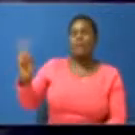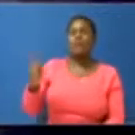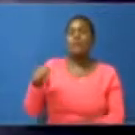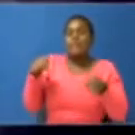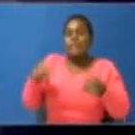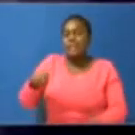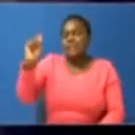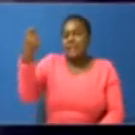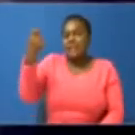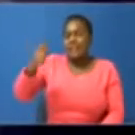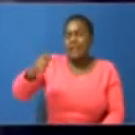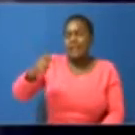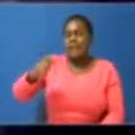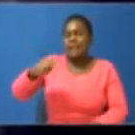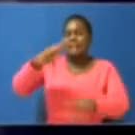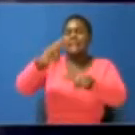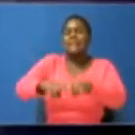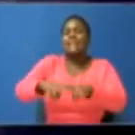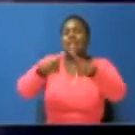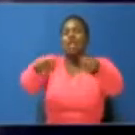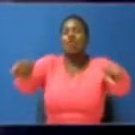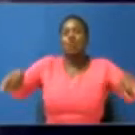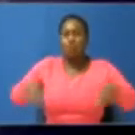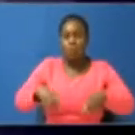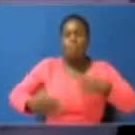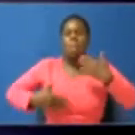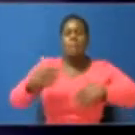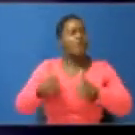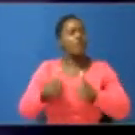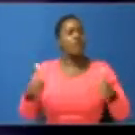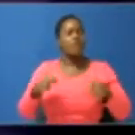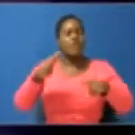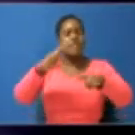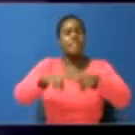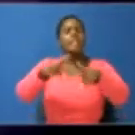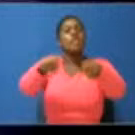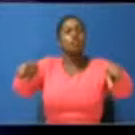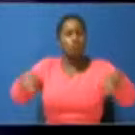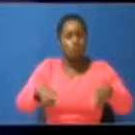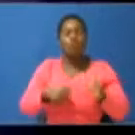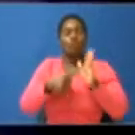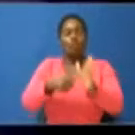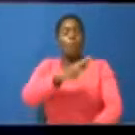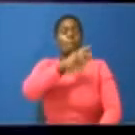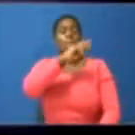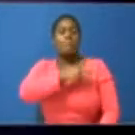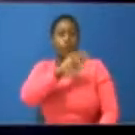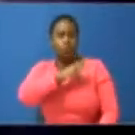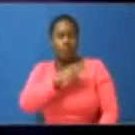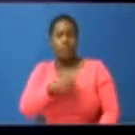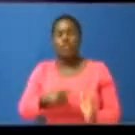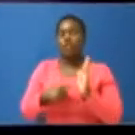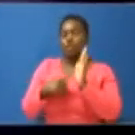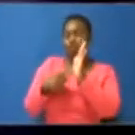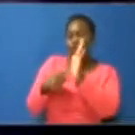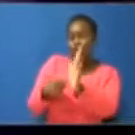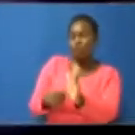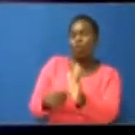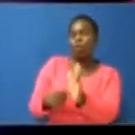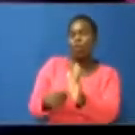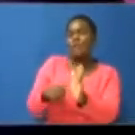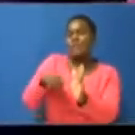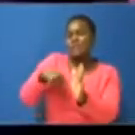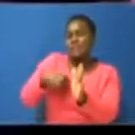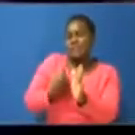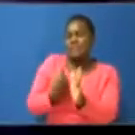is kenya's sitting room and people behave very well in the living room so we're going to show maturity we're going to demonstrate that